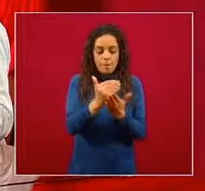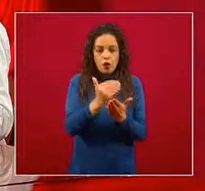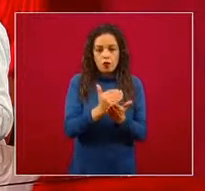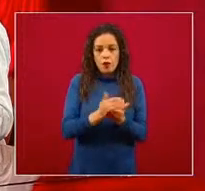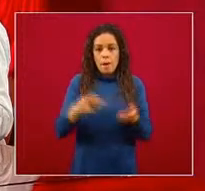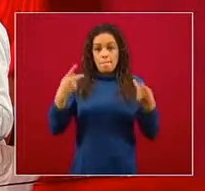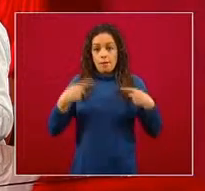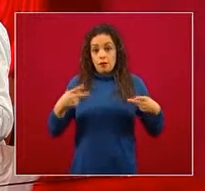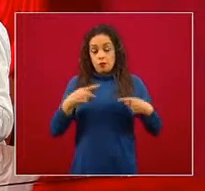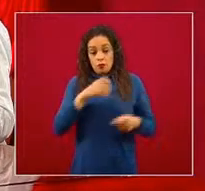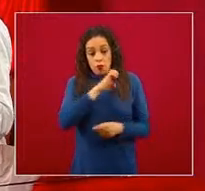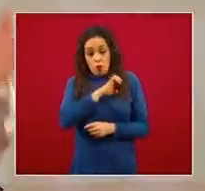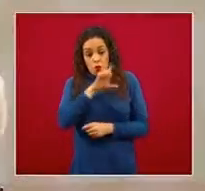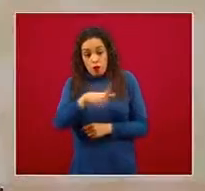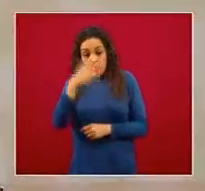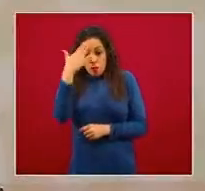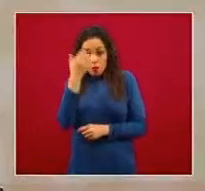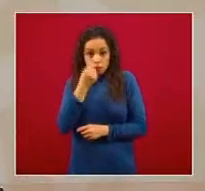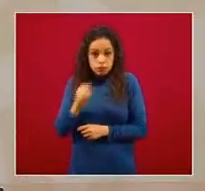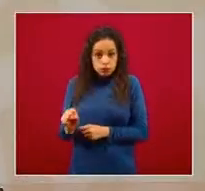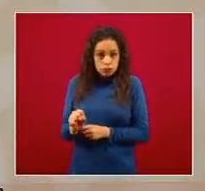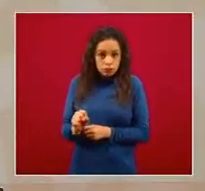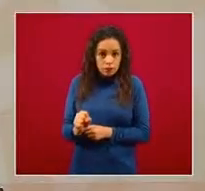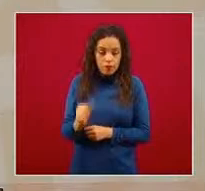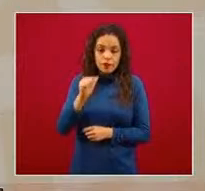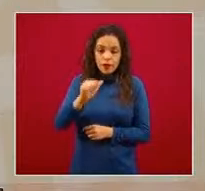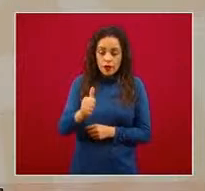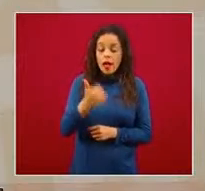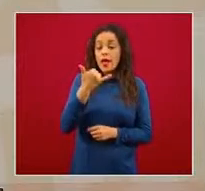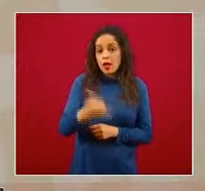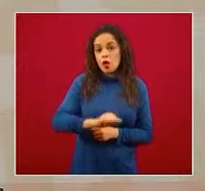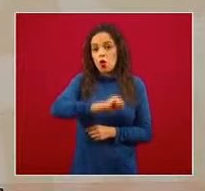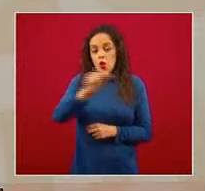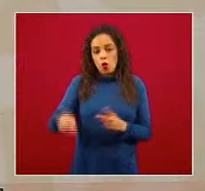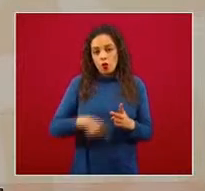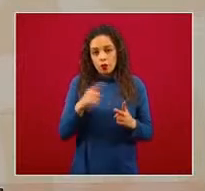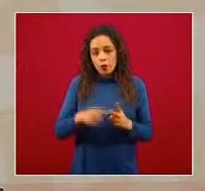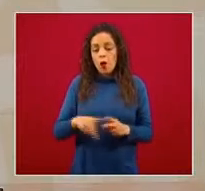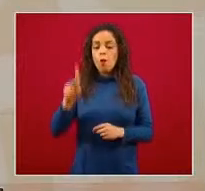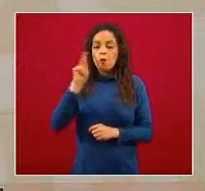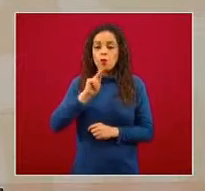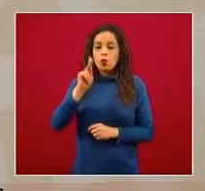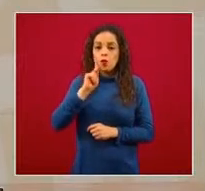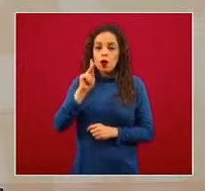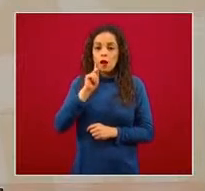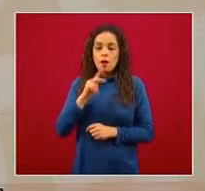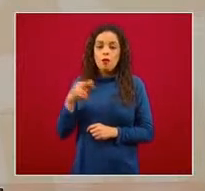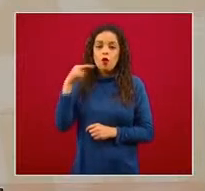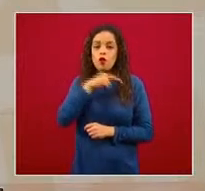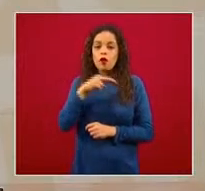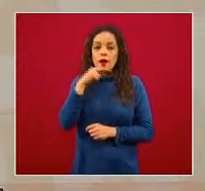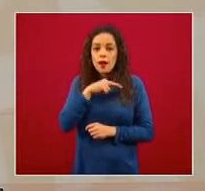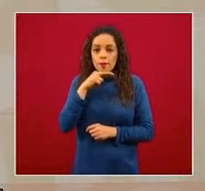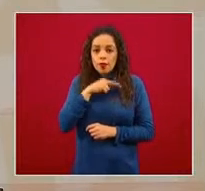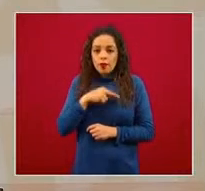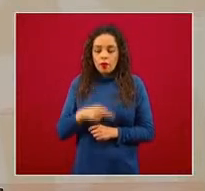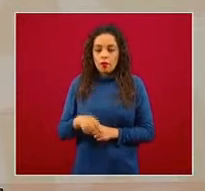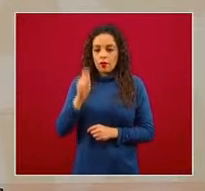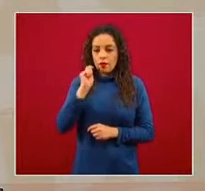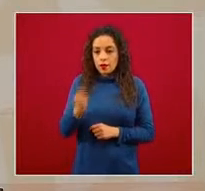with the specialized staff, and quick tests. We